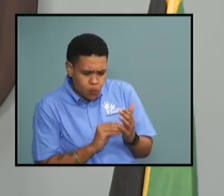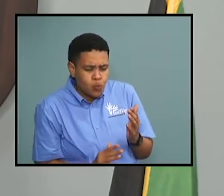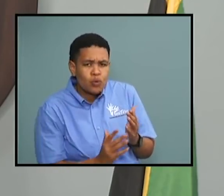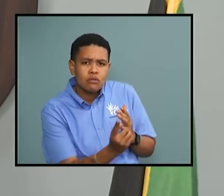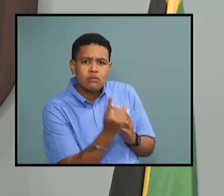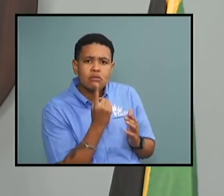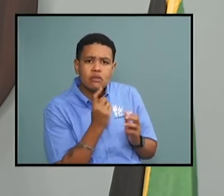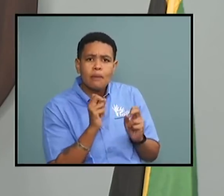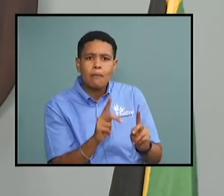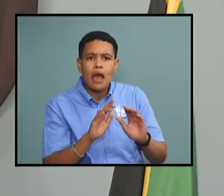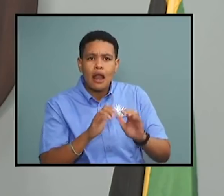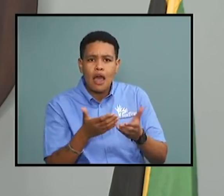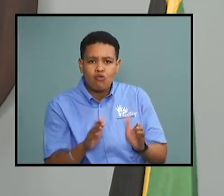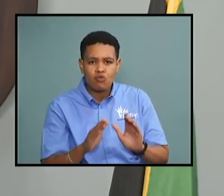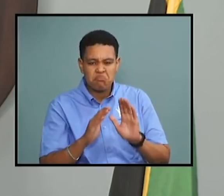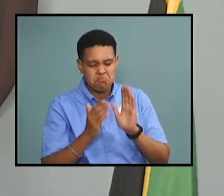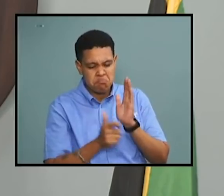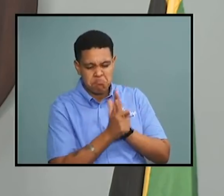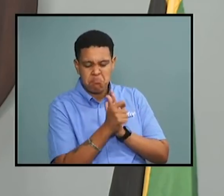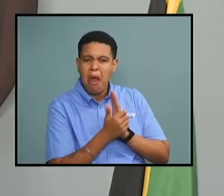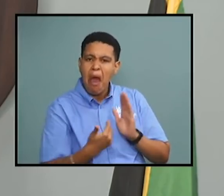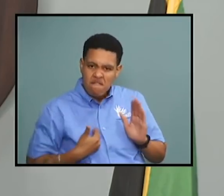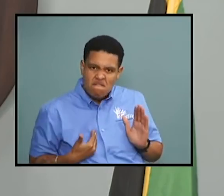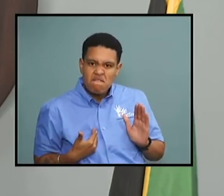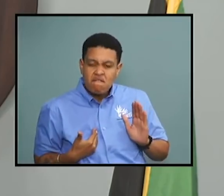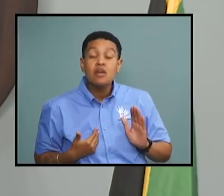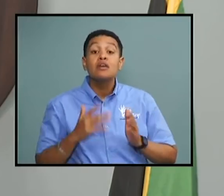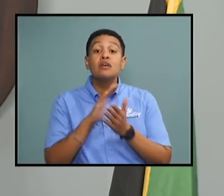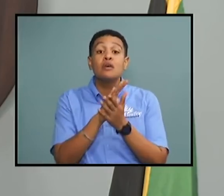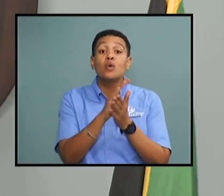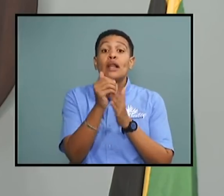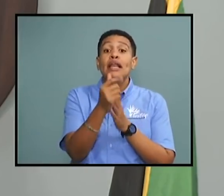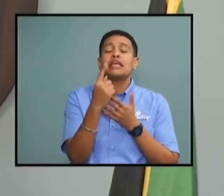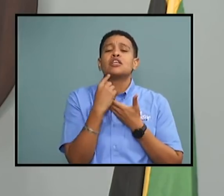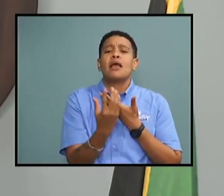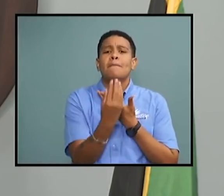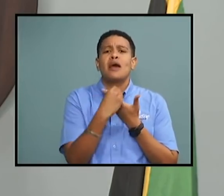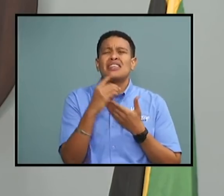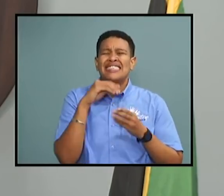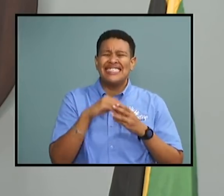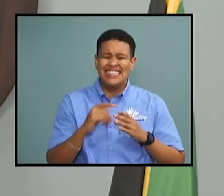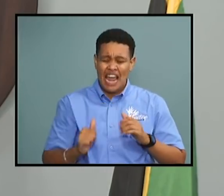to the classroom. School leaders participated in a